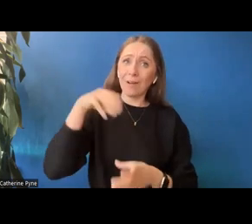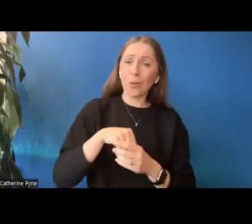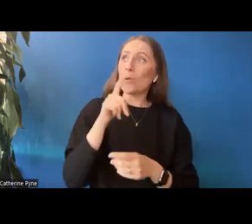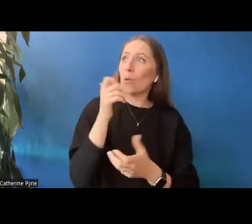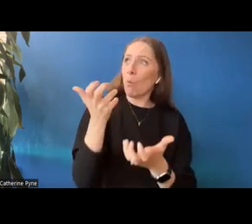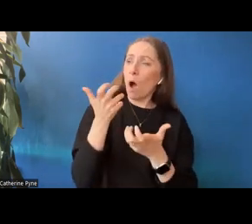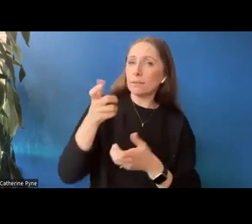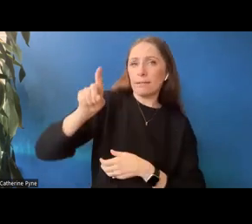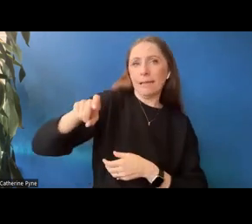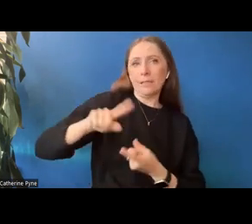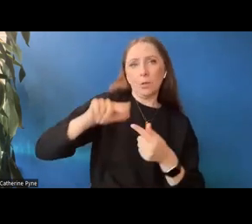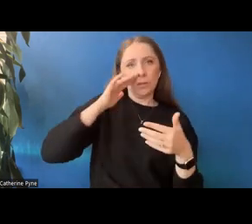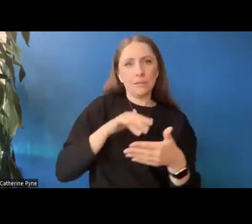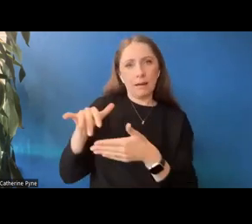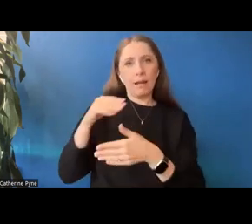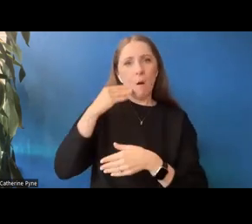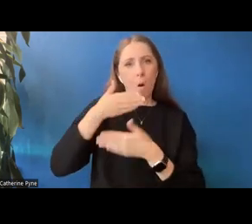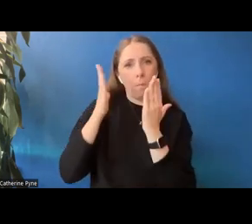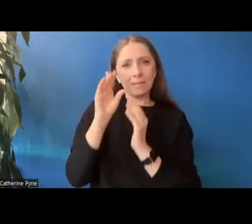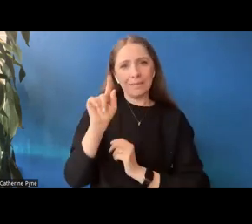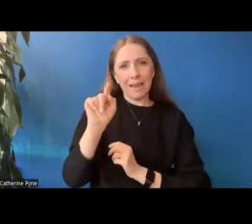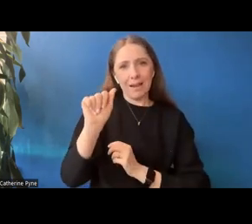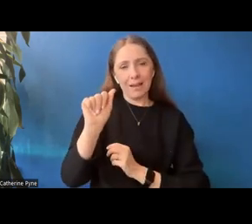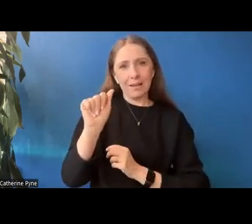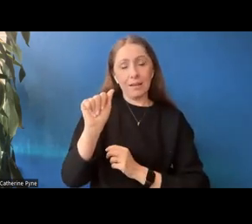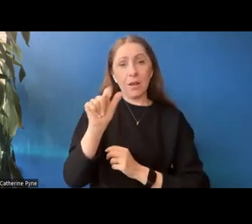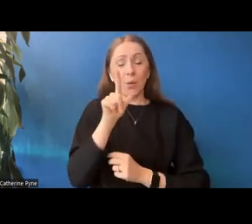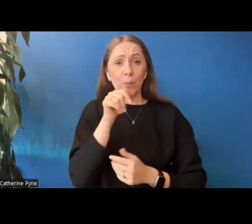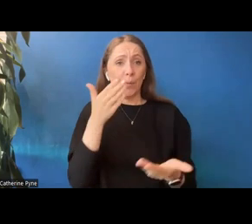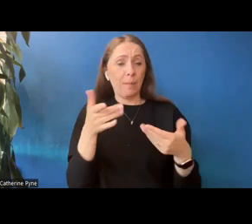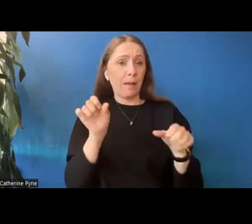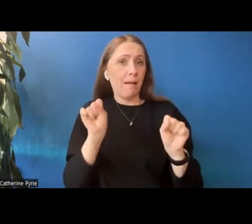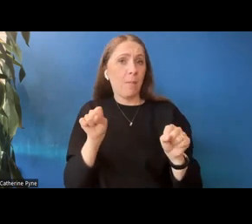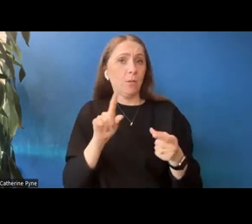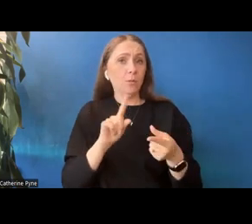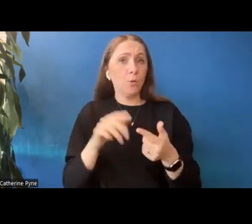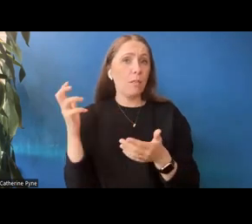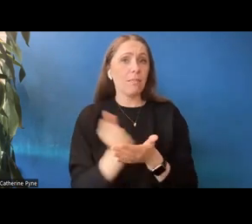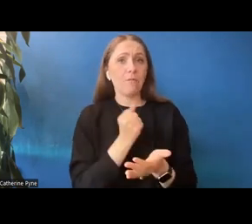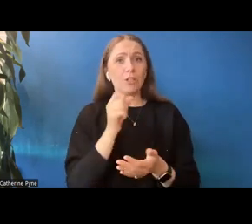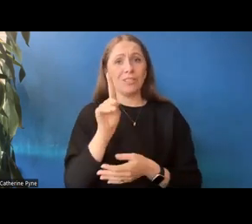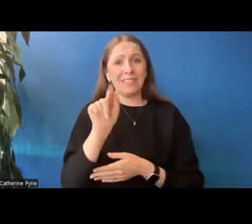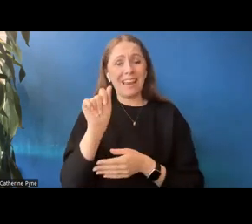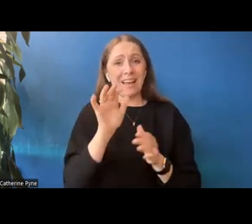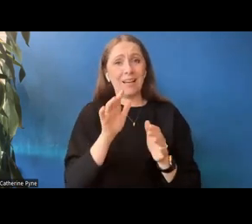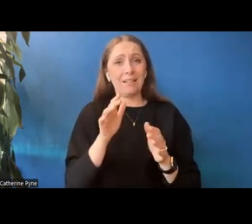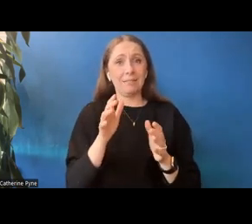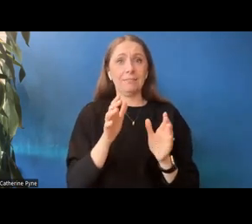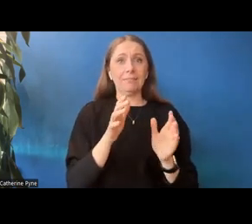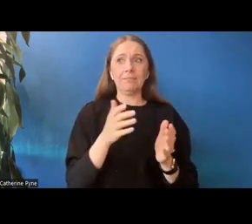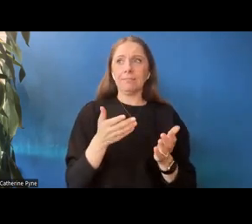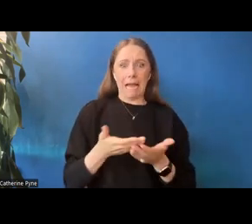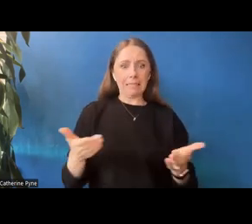wants or needs to study homelessness data? Who might be able to leverage the data assets that we're producing during